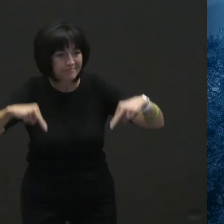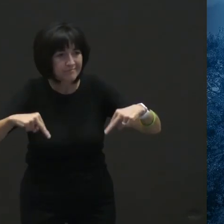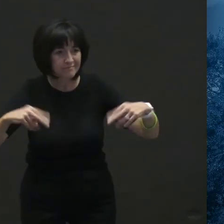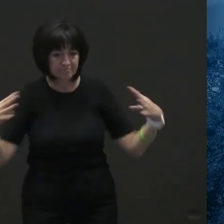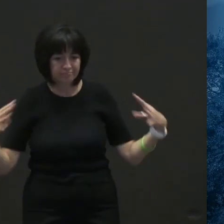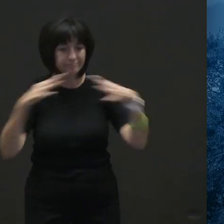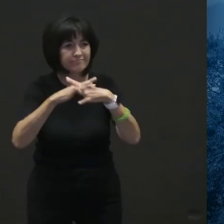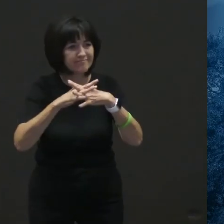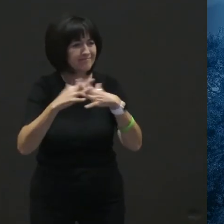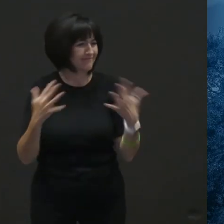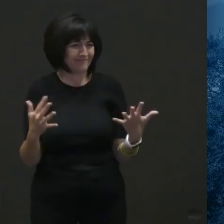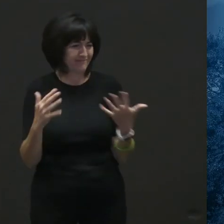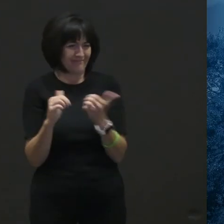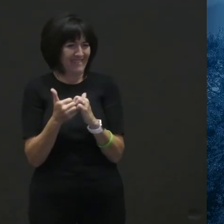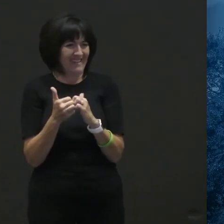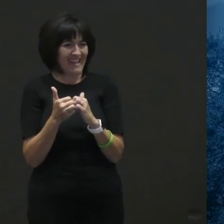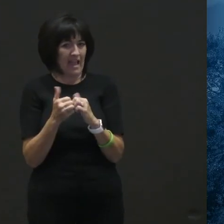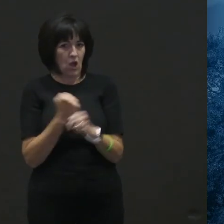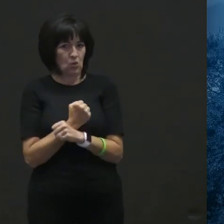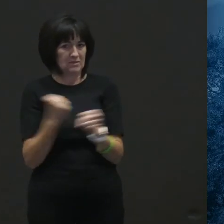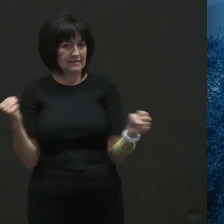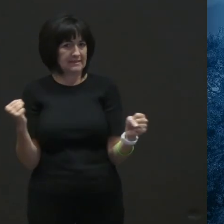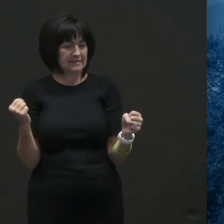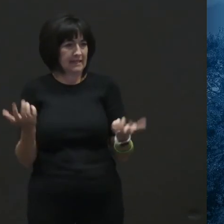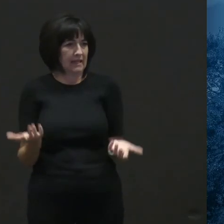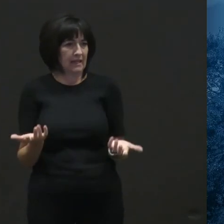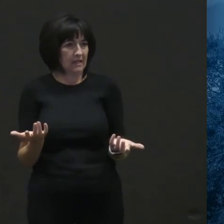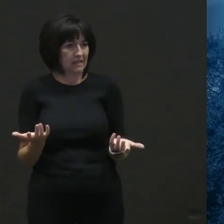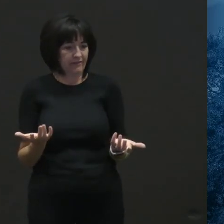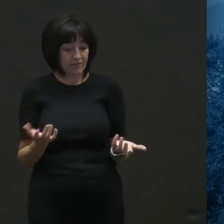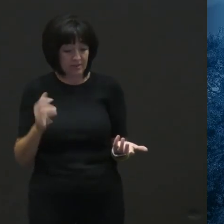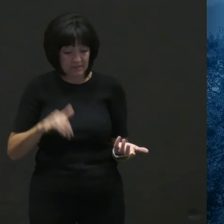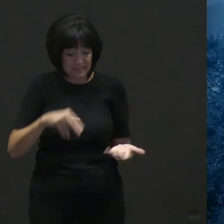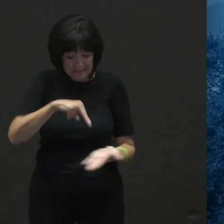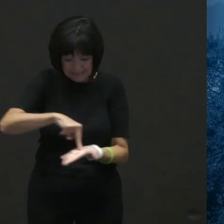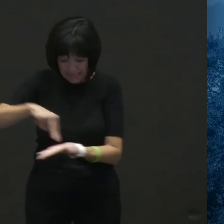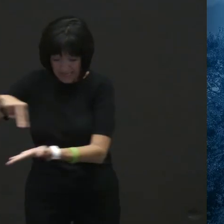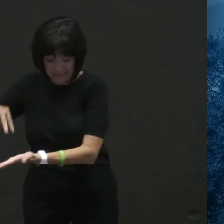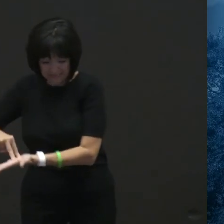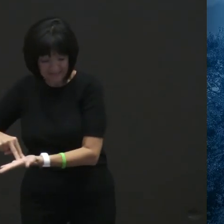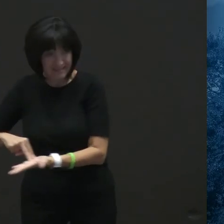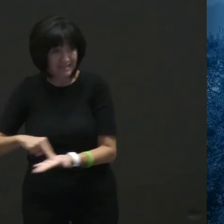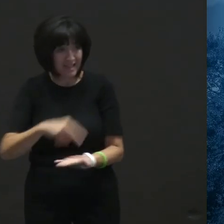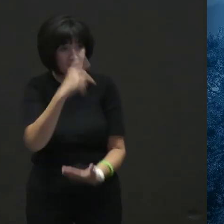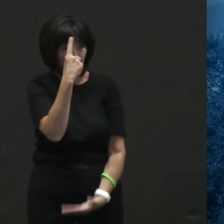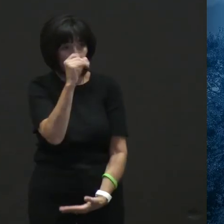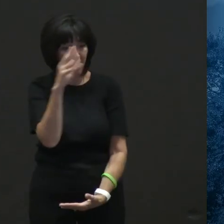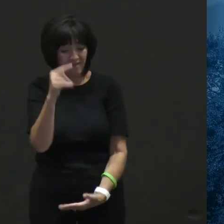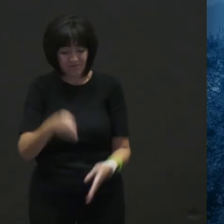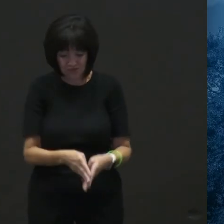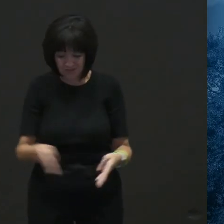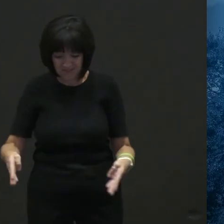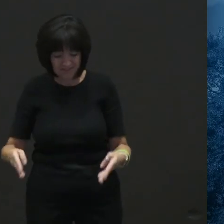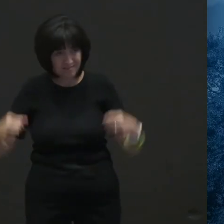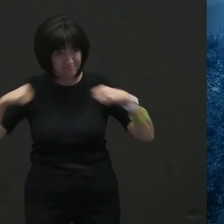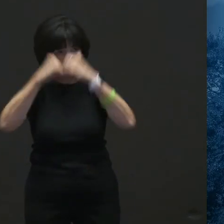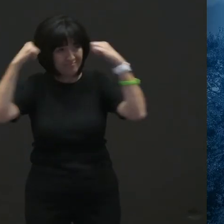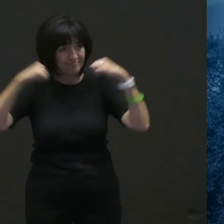when these guys are, a foot or two apart, banging heads against each other on every